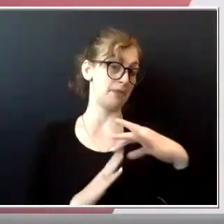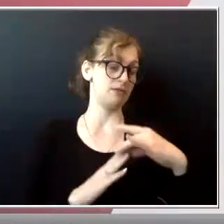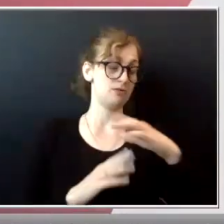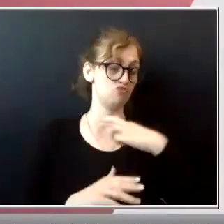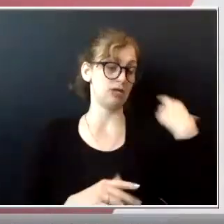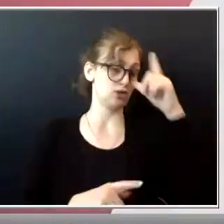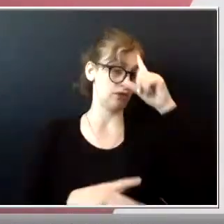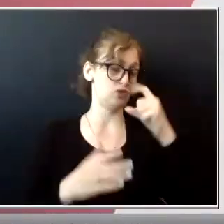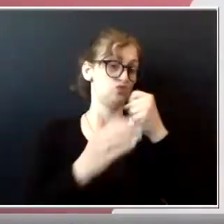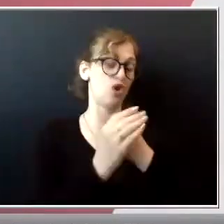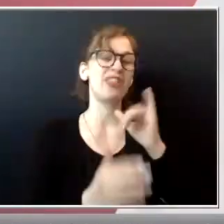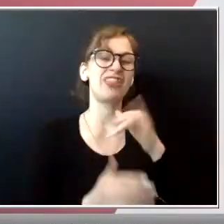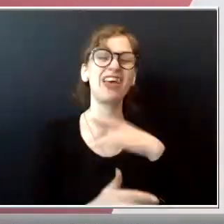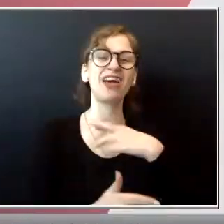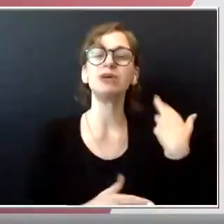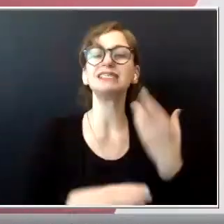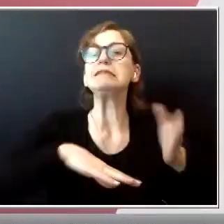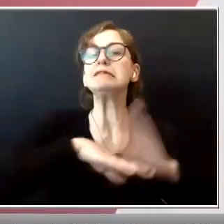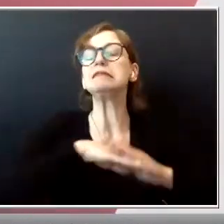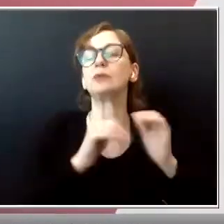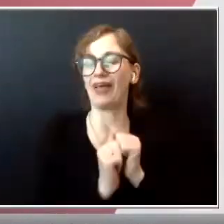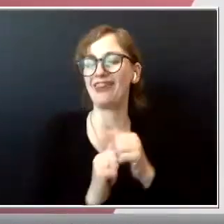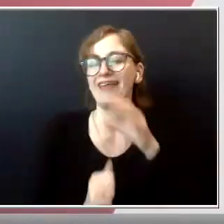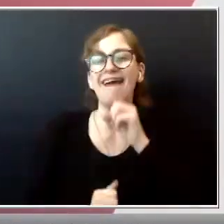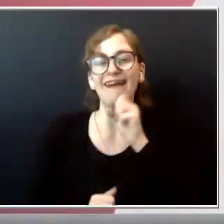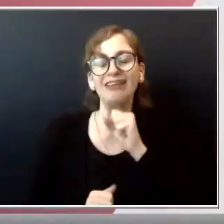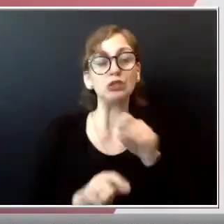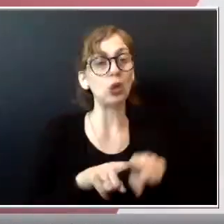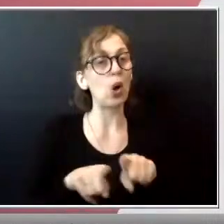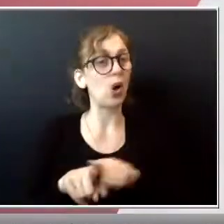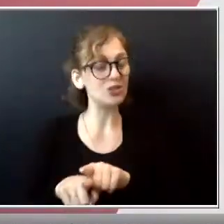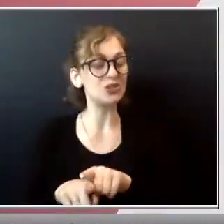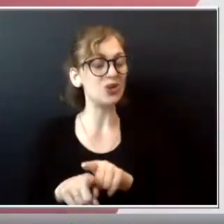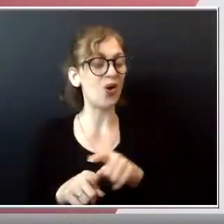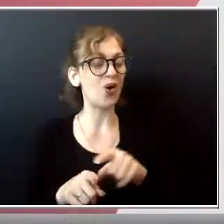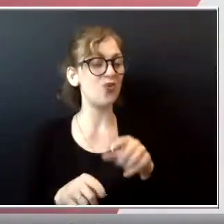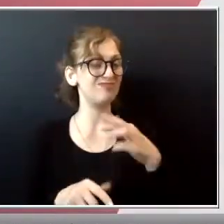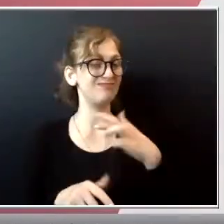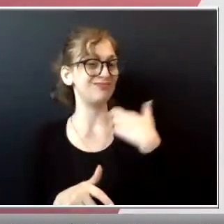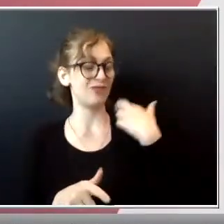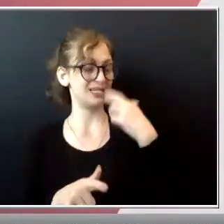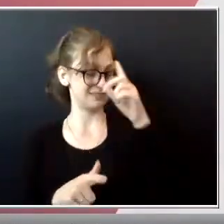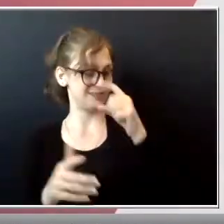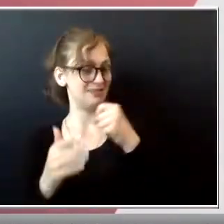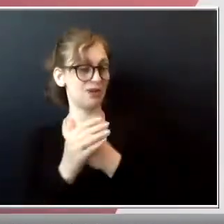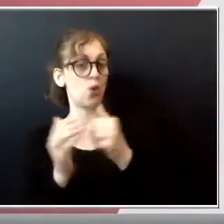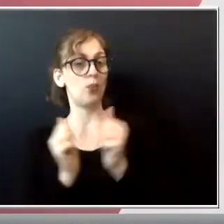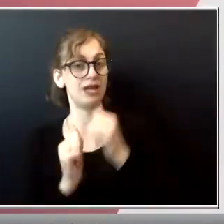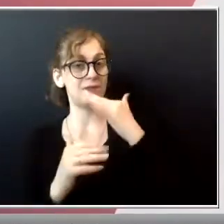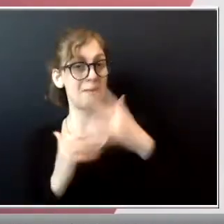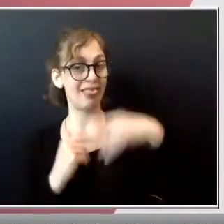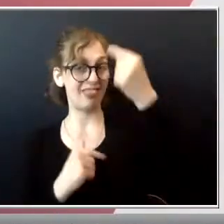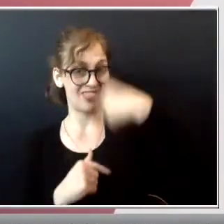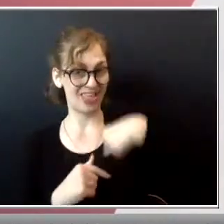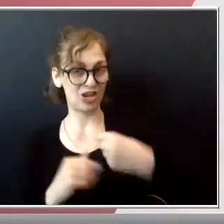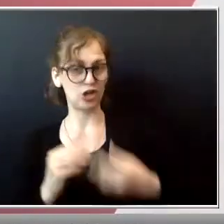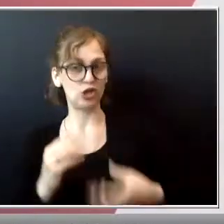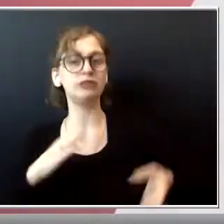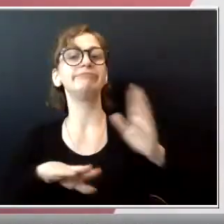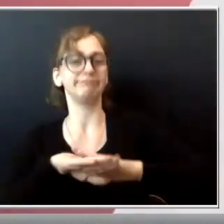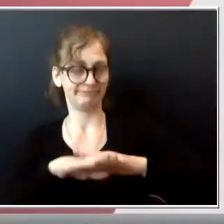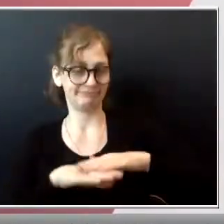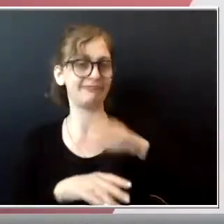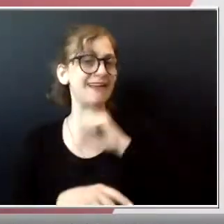also increases with age. So generally, we have people who are more than 65, but we also have young patients. For example, if someone has atrial